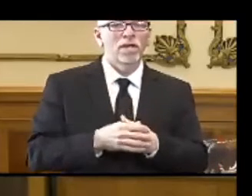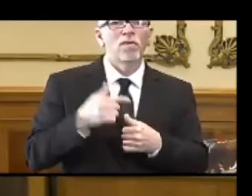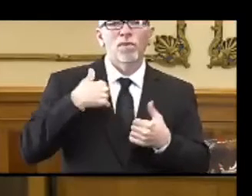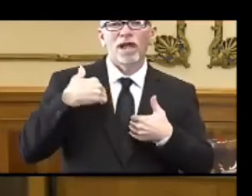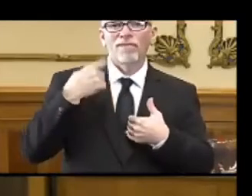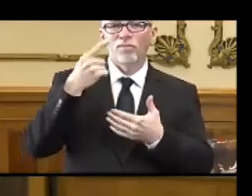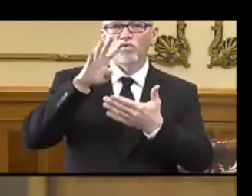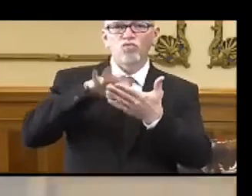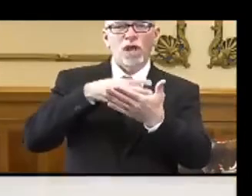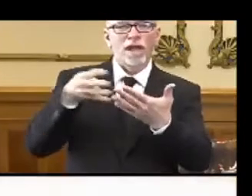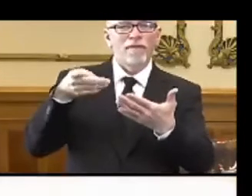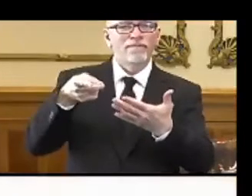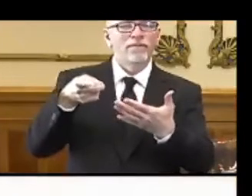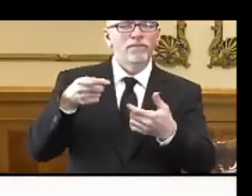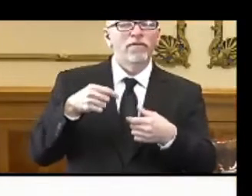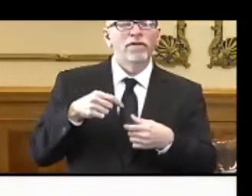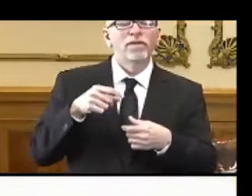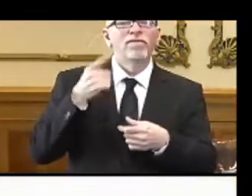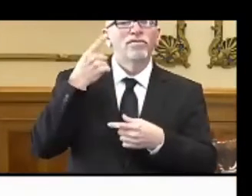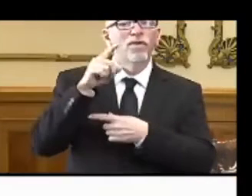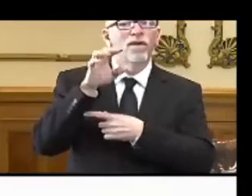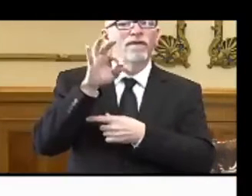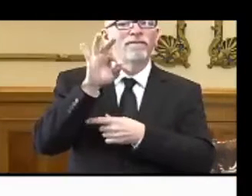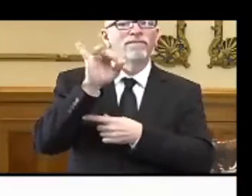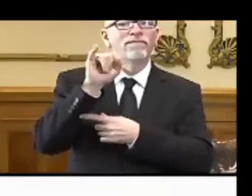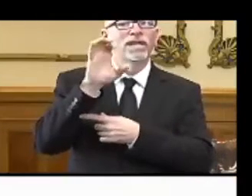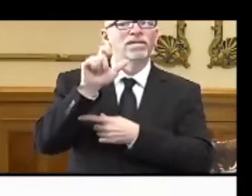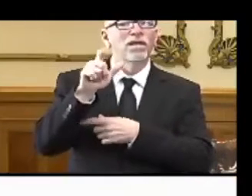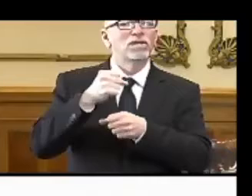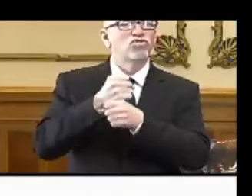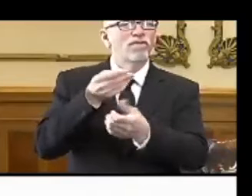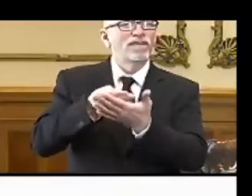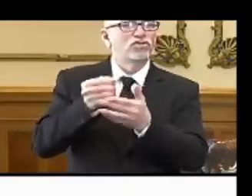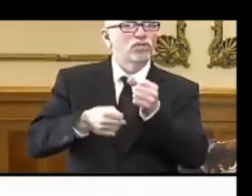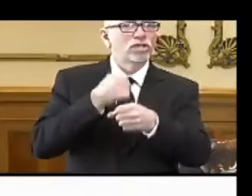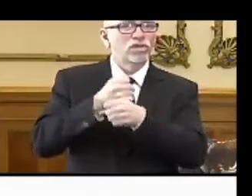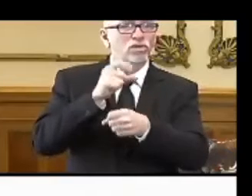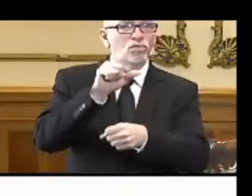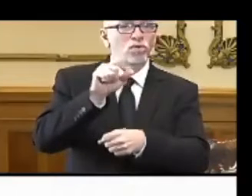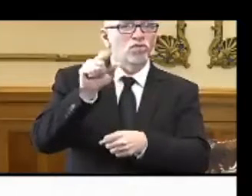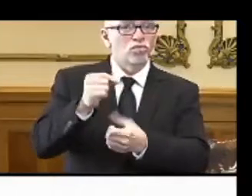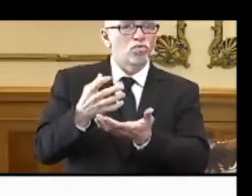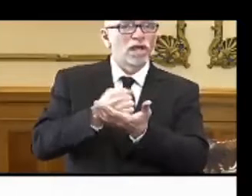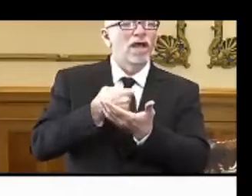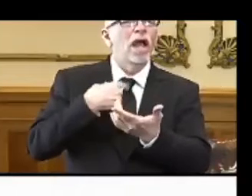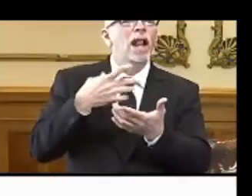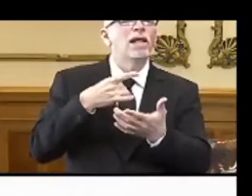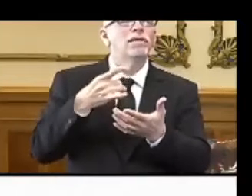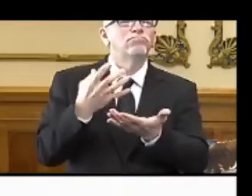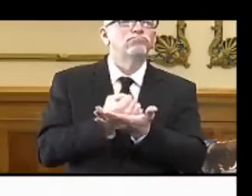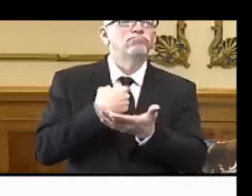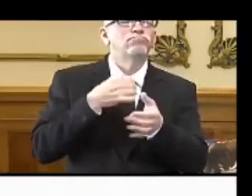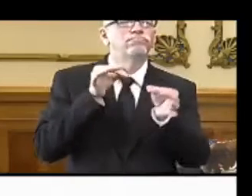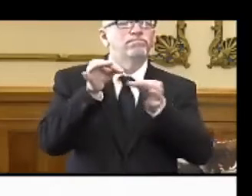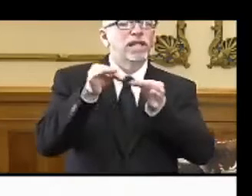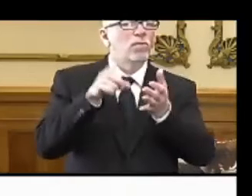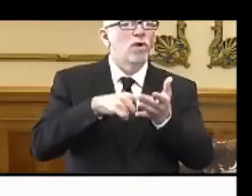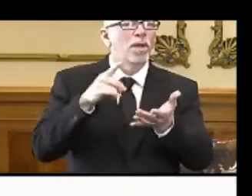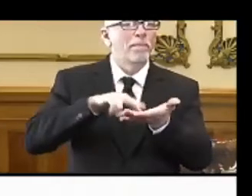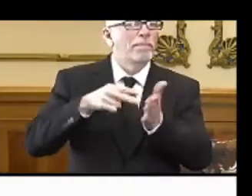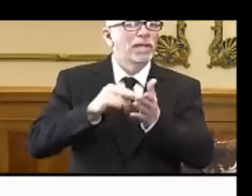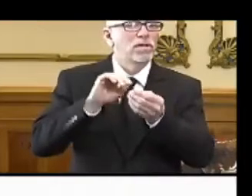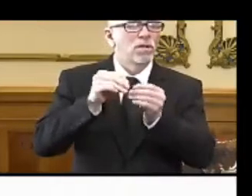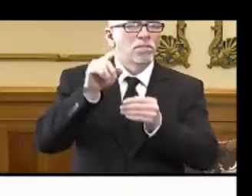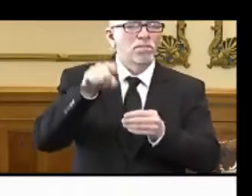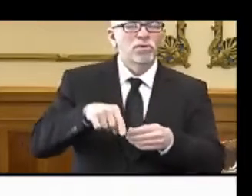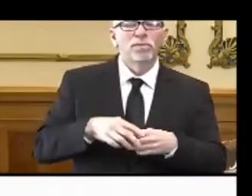graph of the fiscal year 2020 revenues, of which I'd like to take a minute to walk through those numbers. There's a